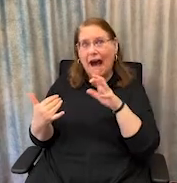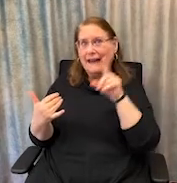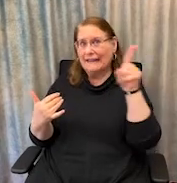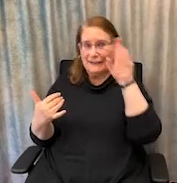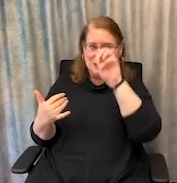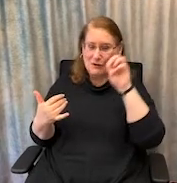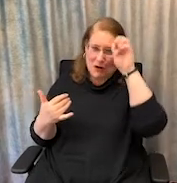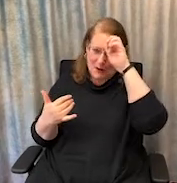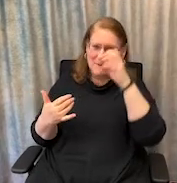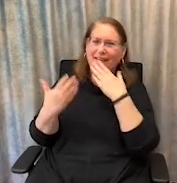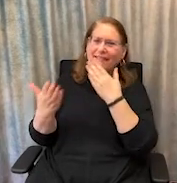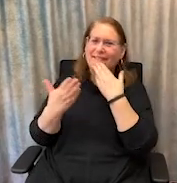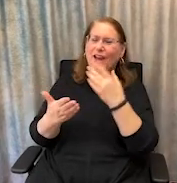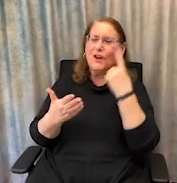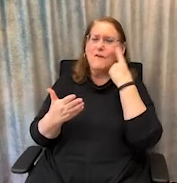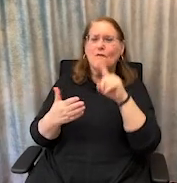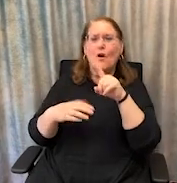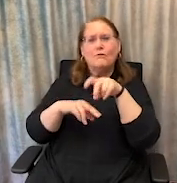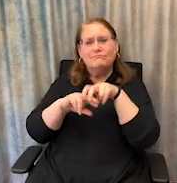summer. So thank you for